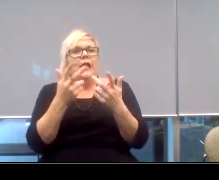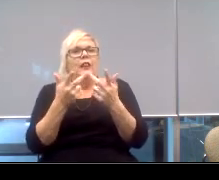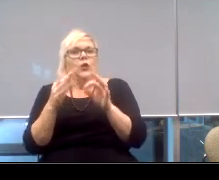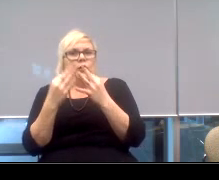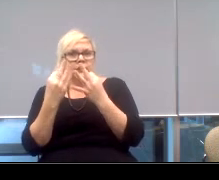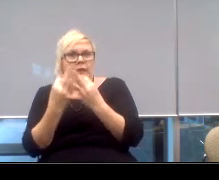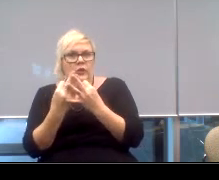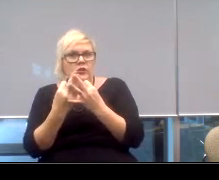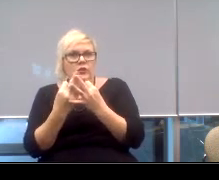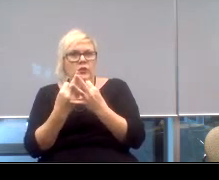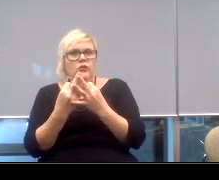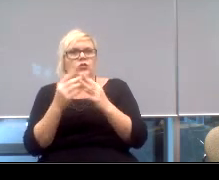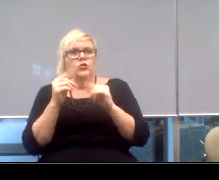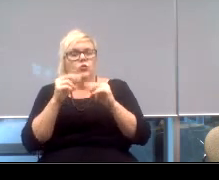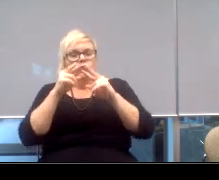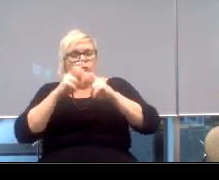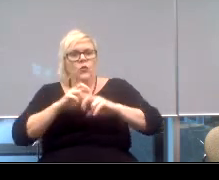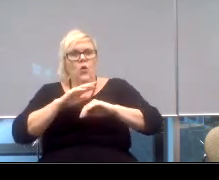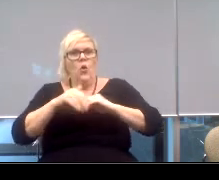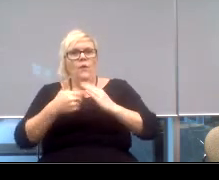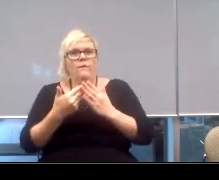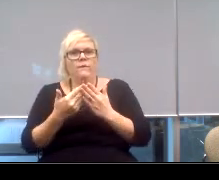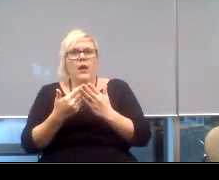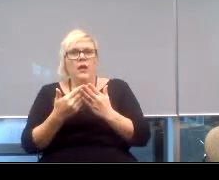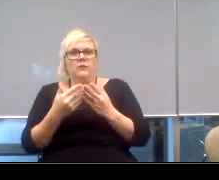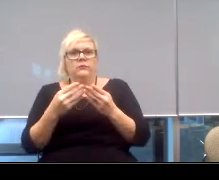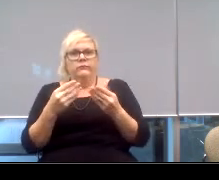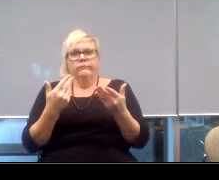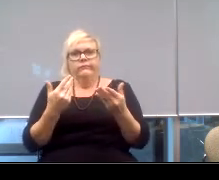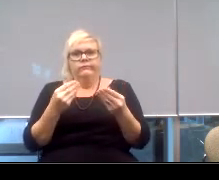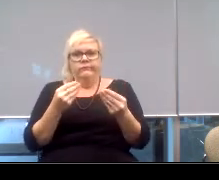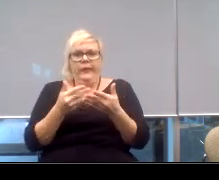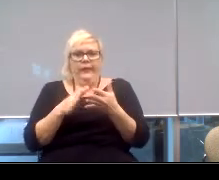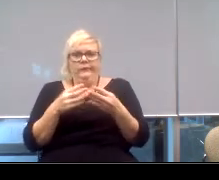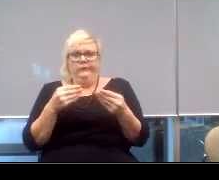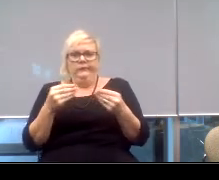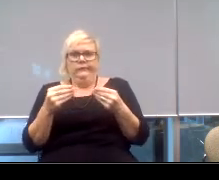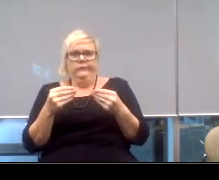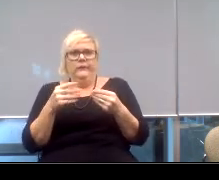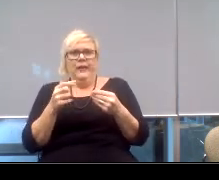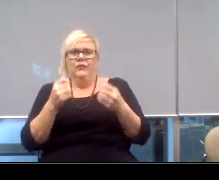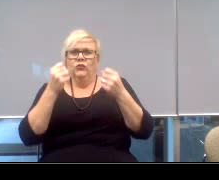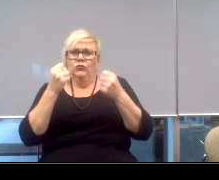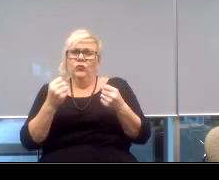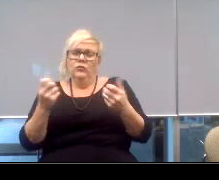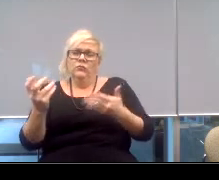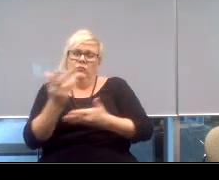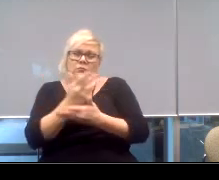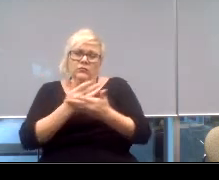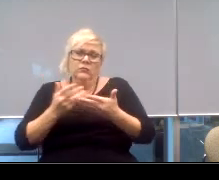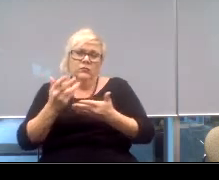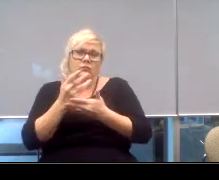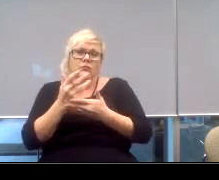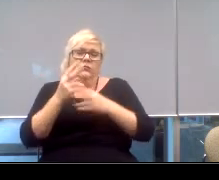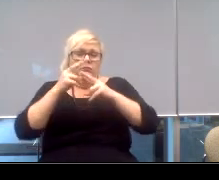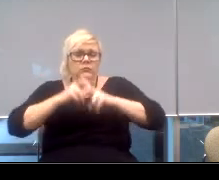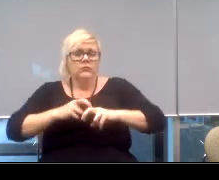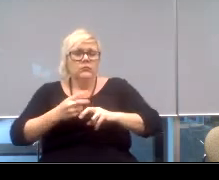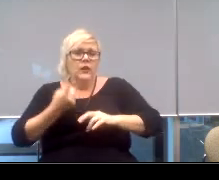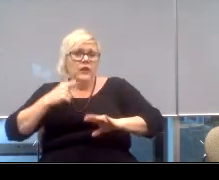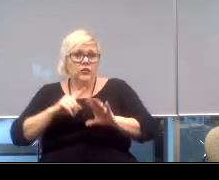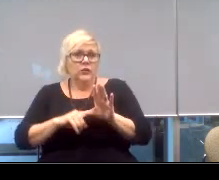through 2016. As you can see, there was significant consultation and development work done last year. The